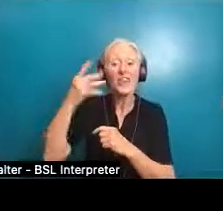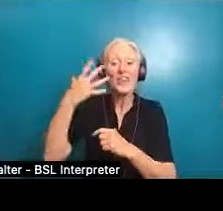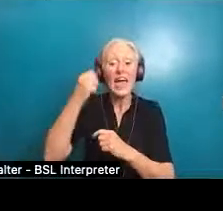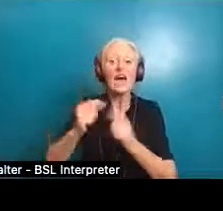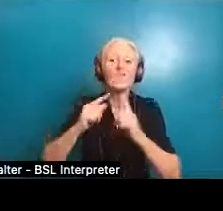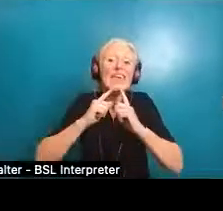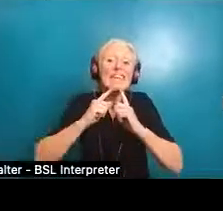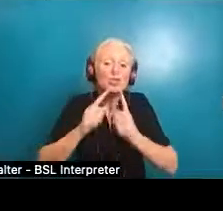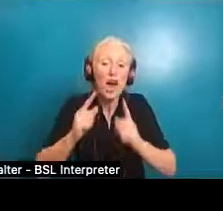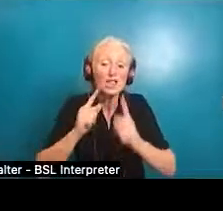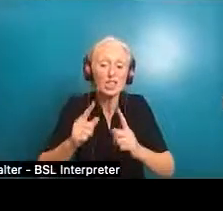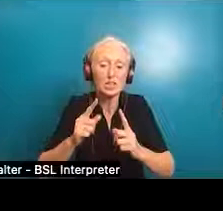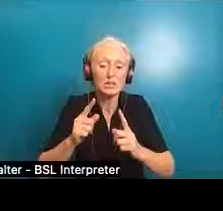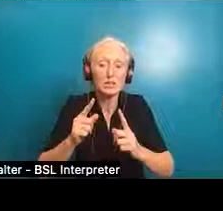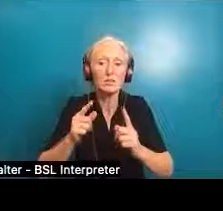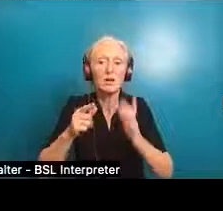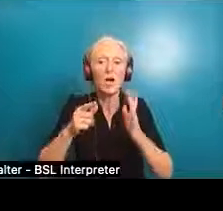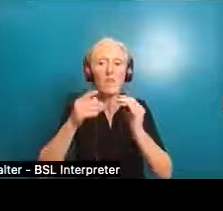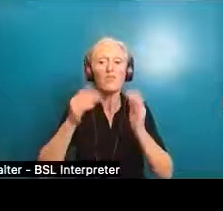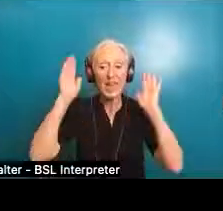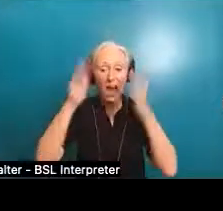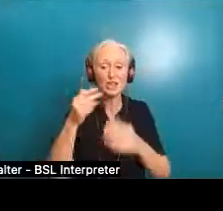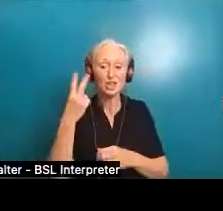gene, and it cuts out